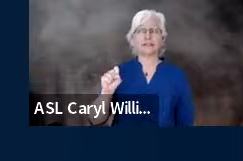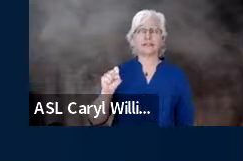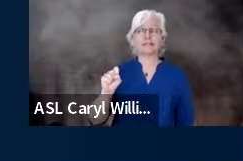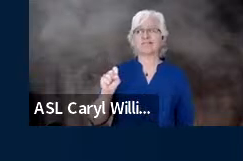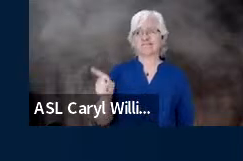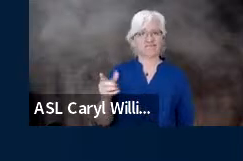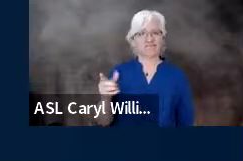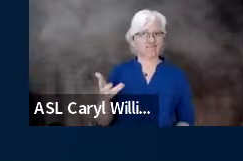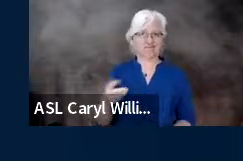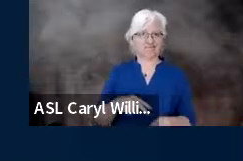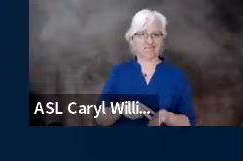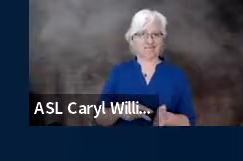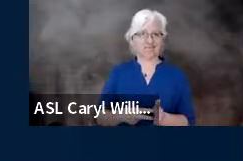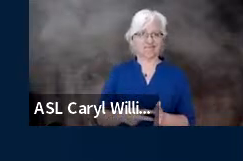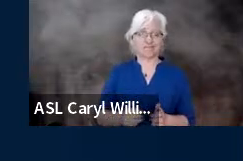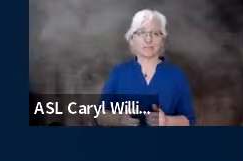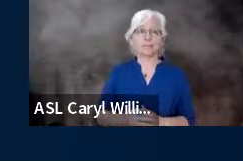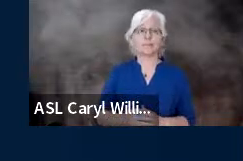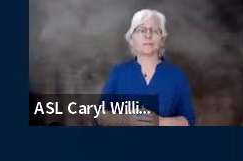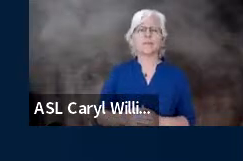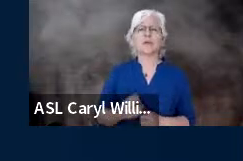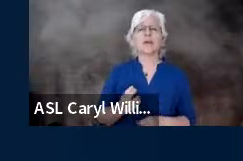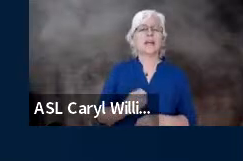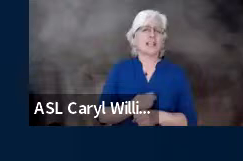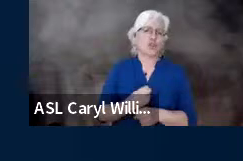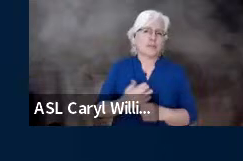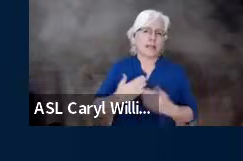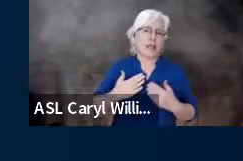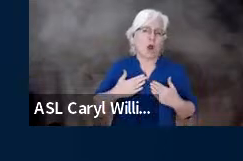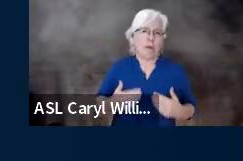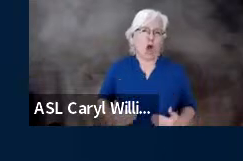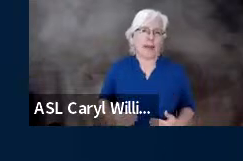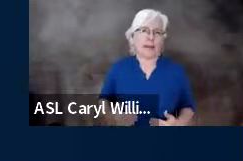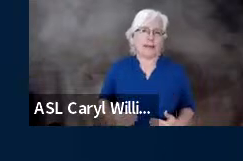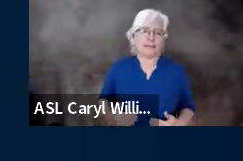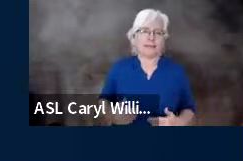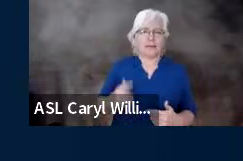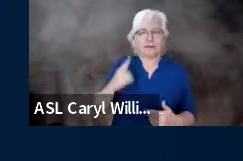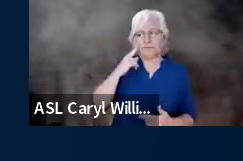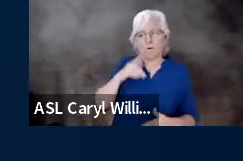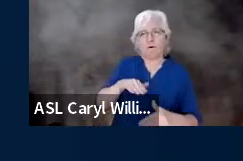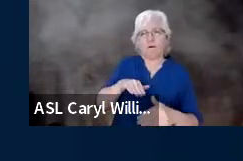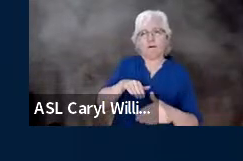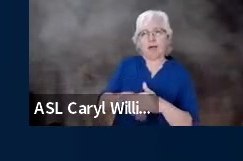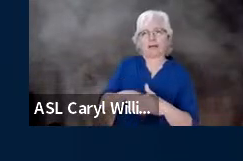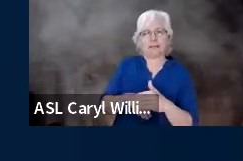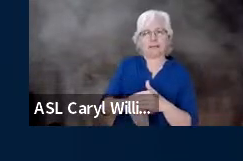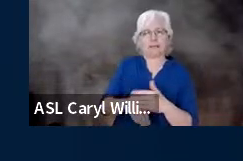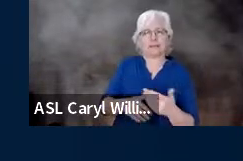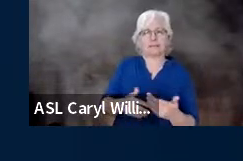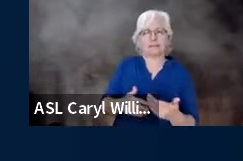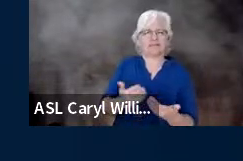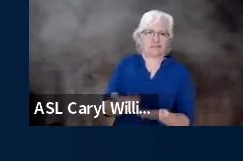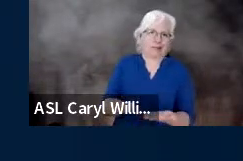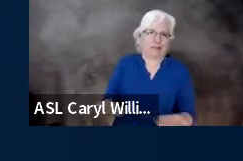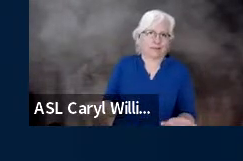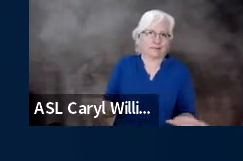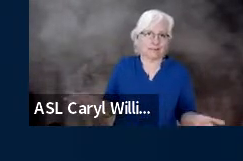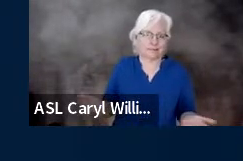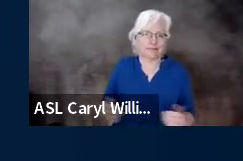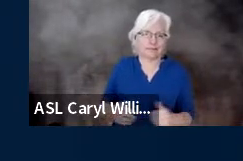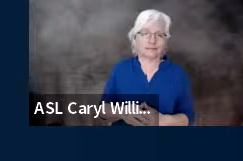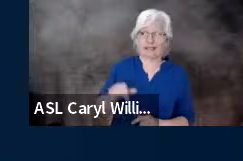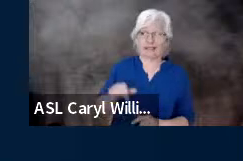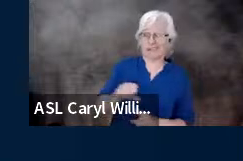biometrics? Using our bodies basically to access things, or in this